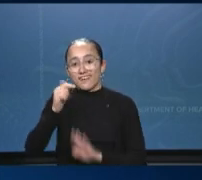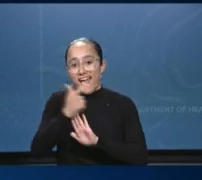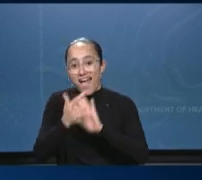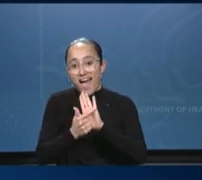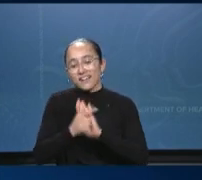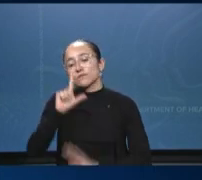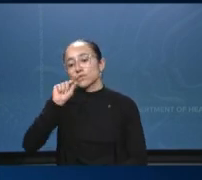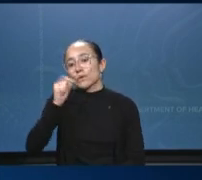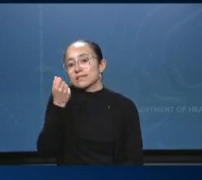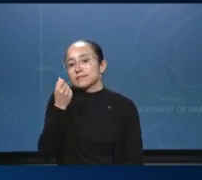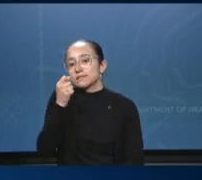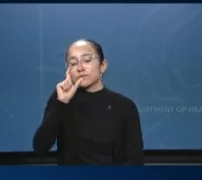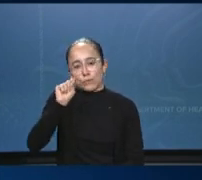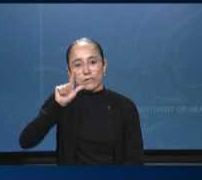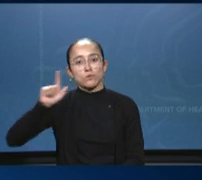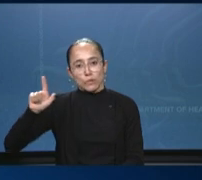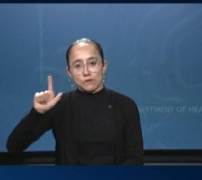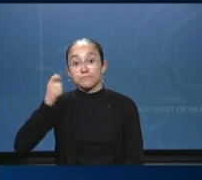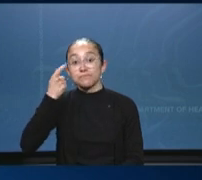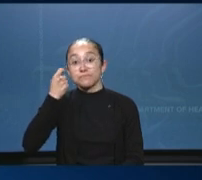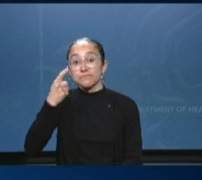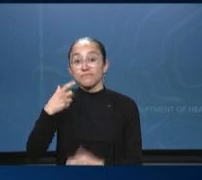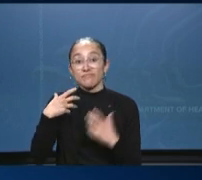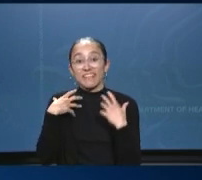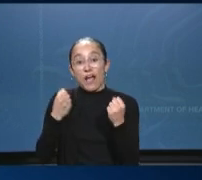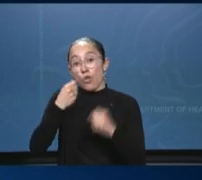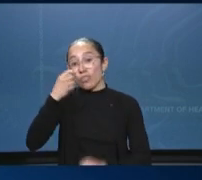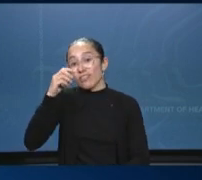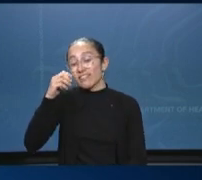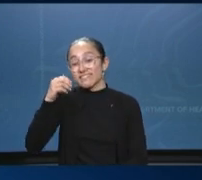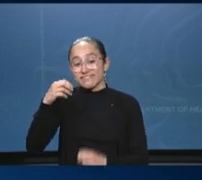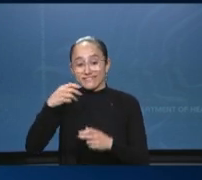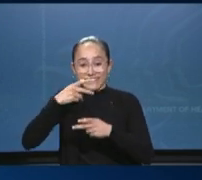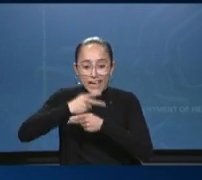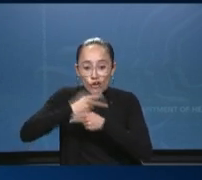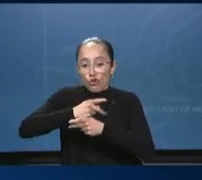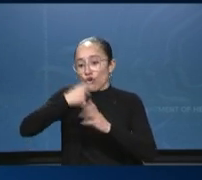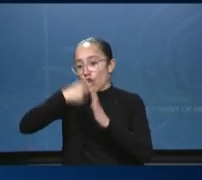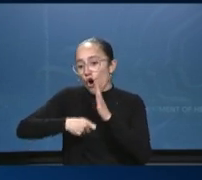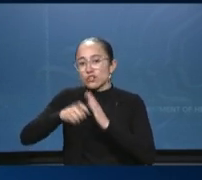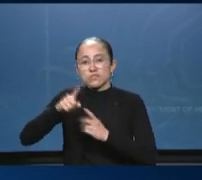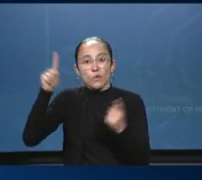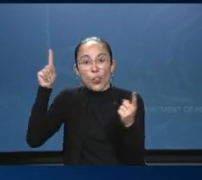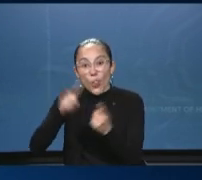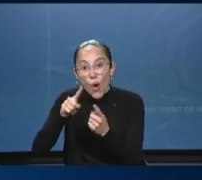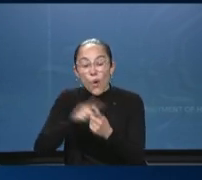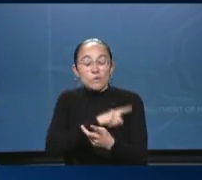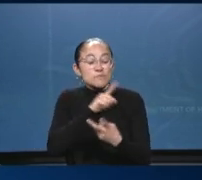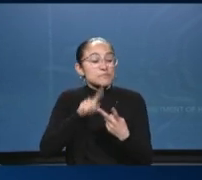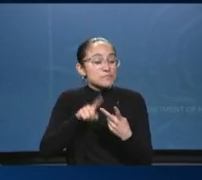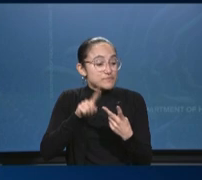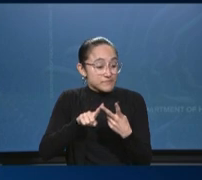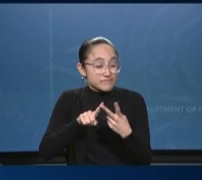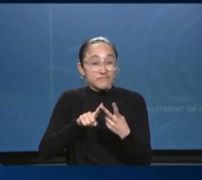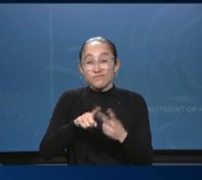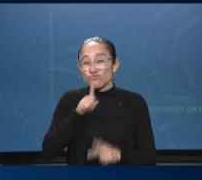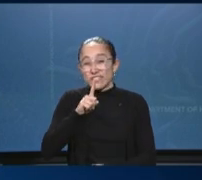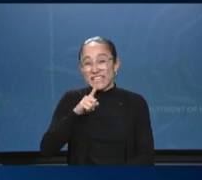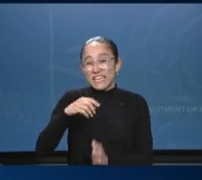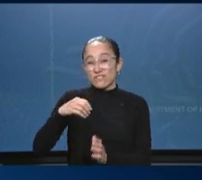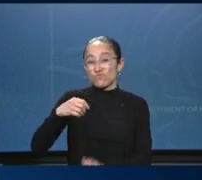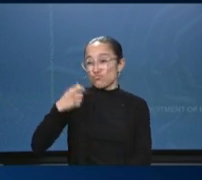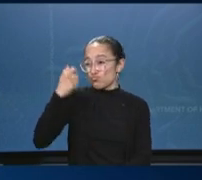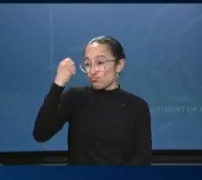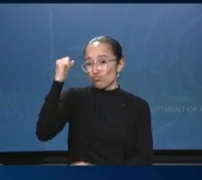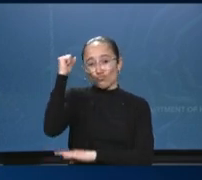a result, healthcare costs are historically low, a record high of 14.5 million